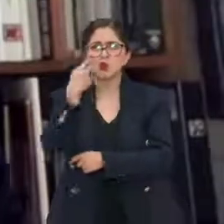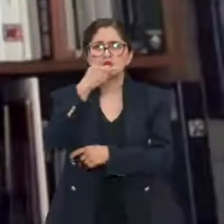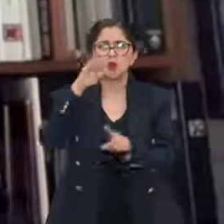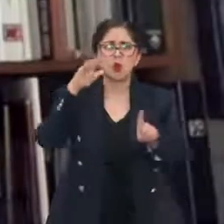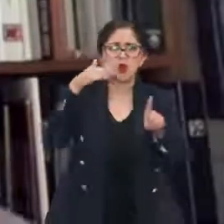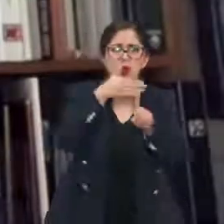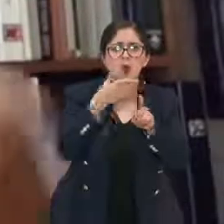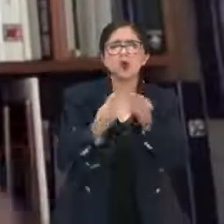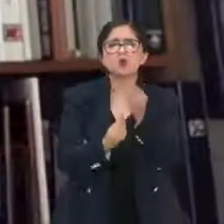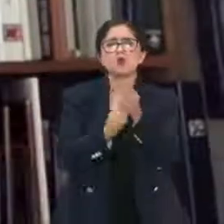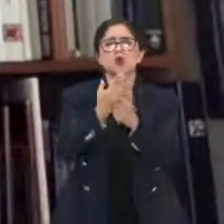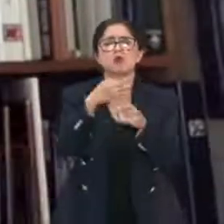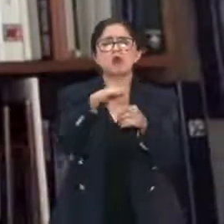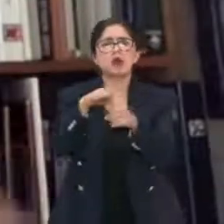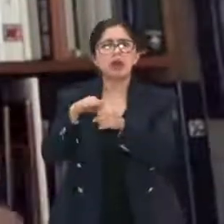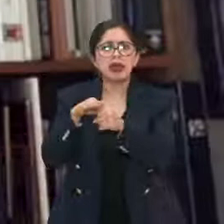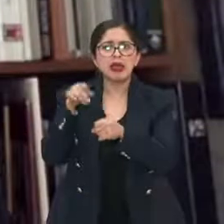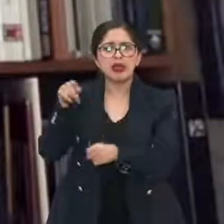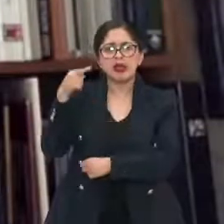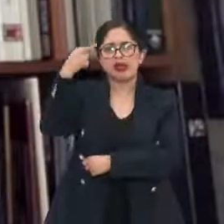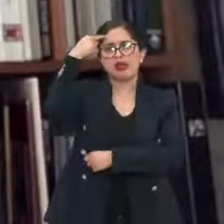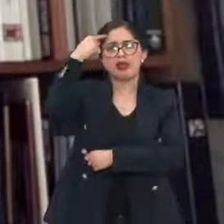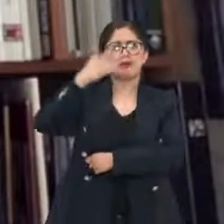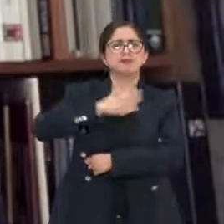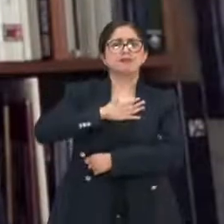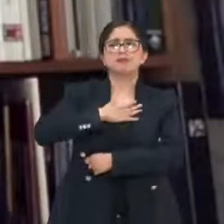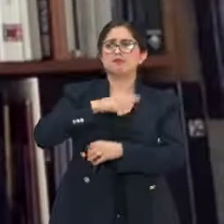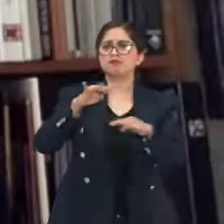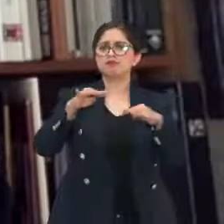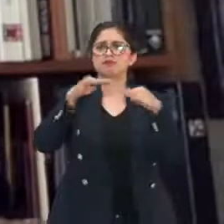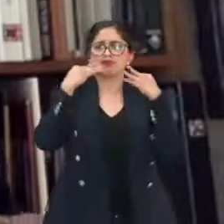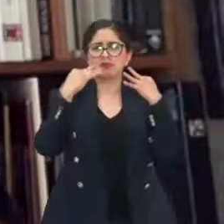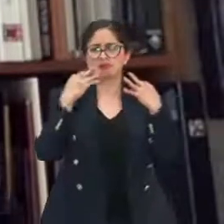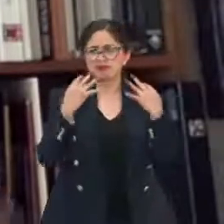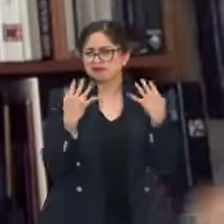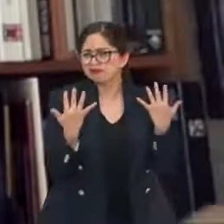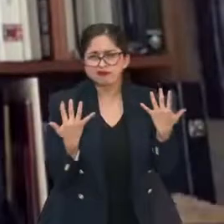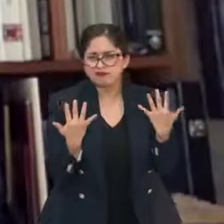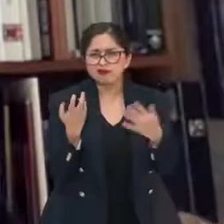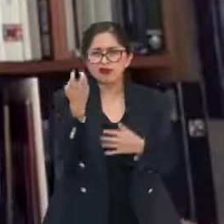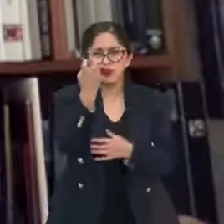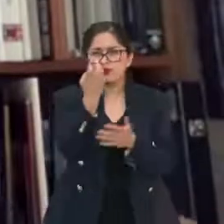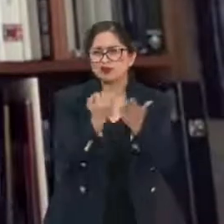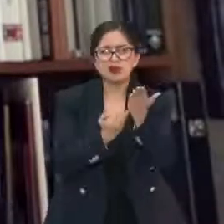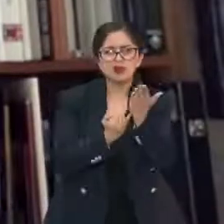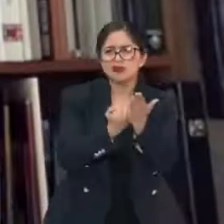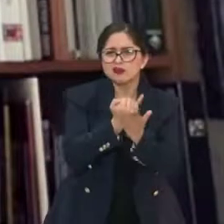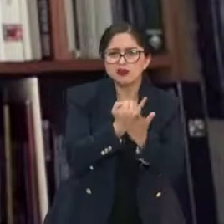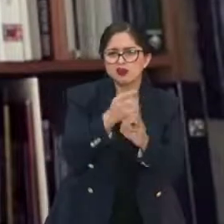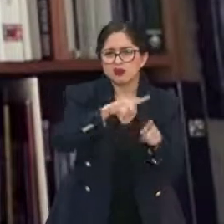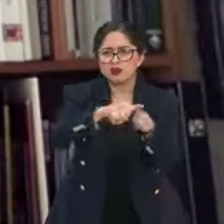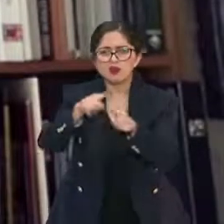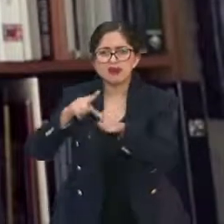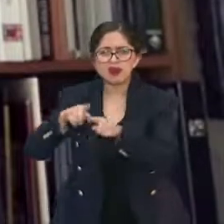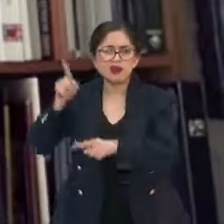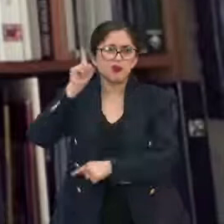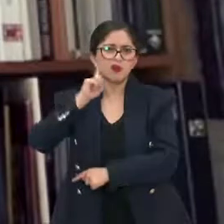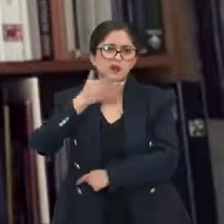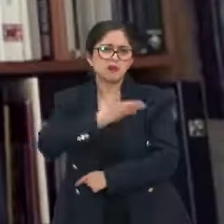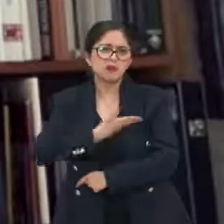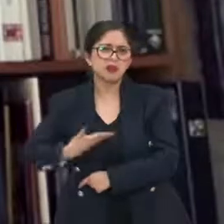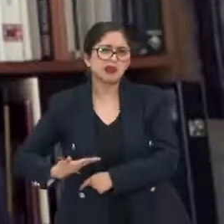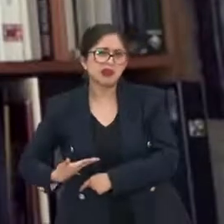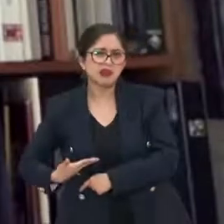have an objective or a goal, a new electoral process, decides to be a protagonist.